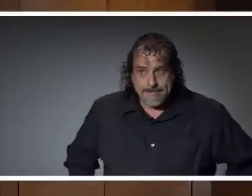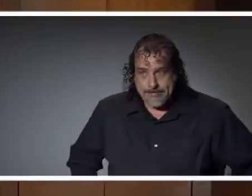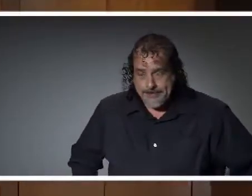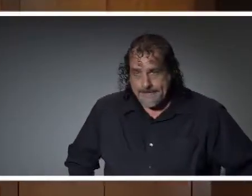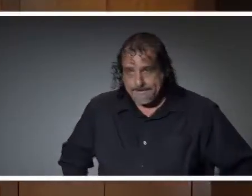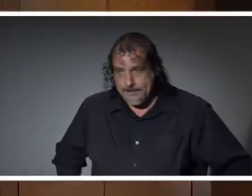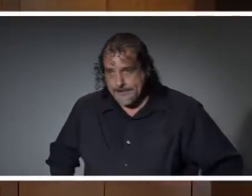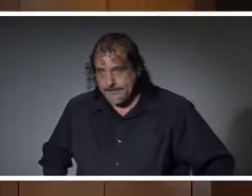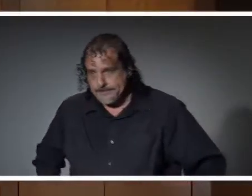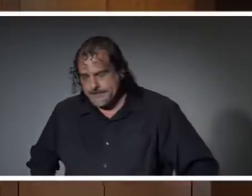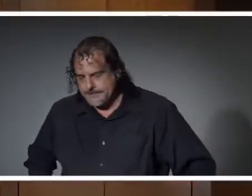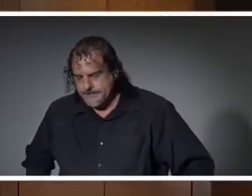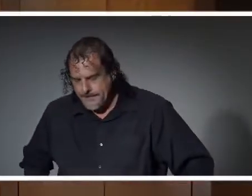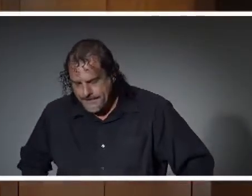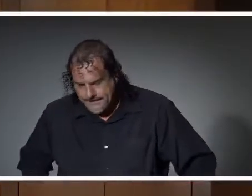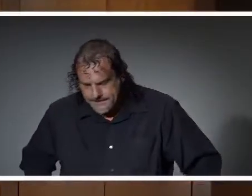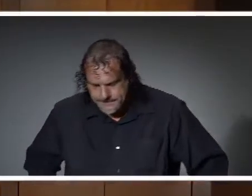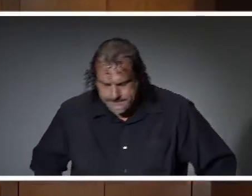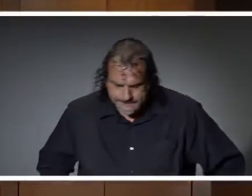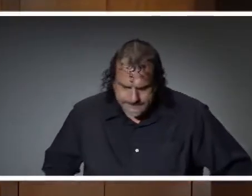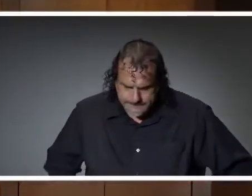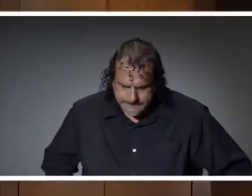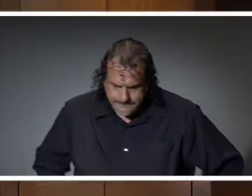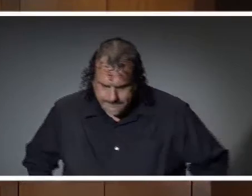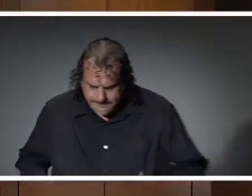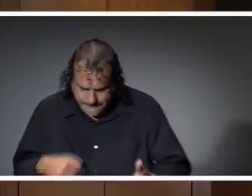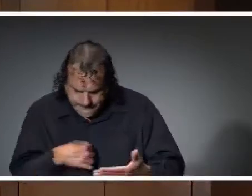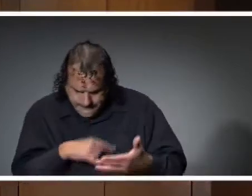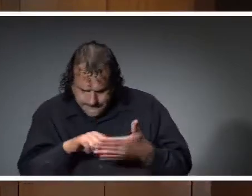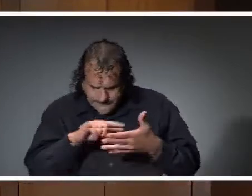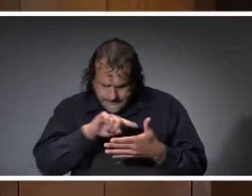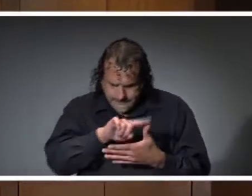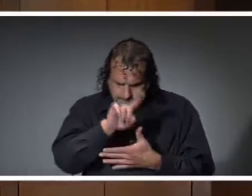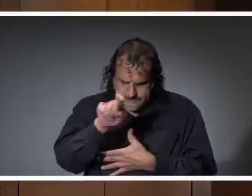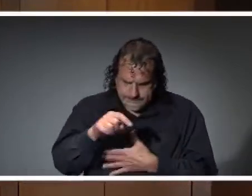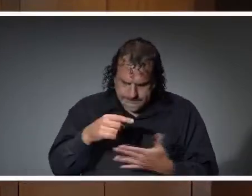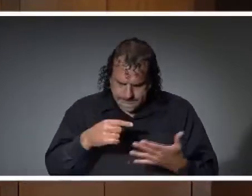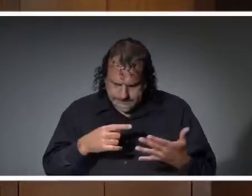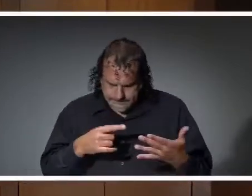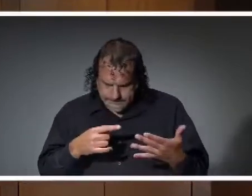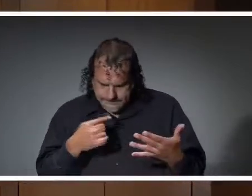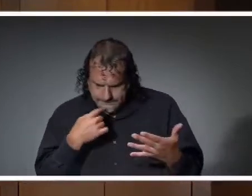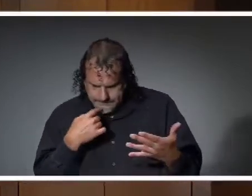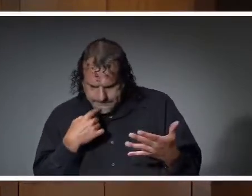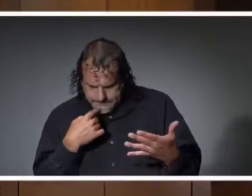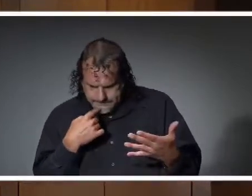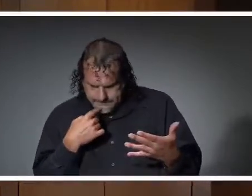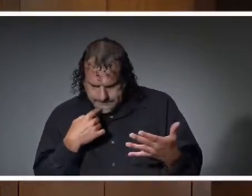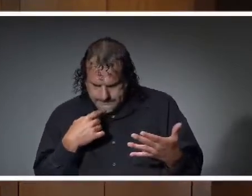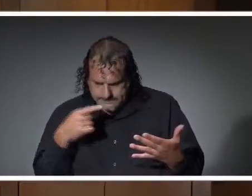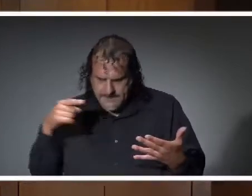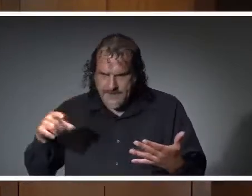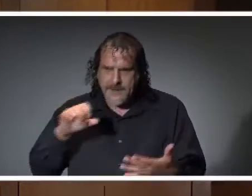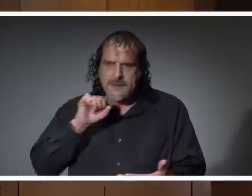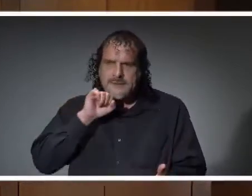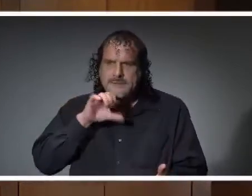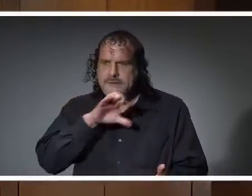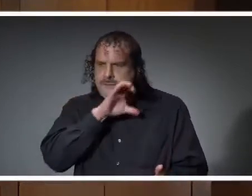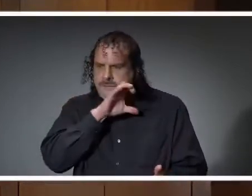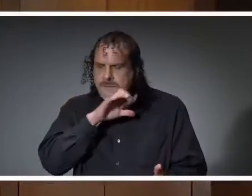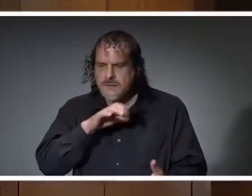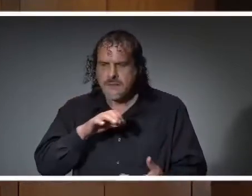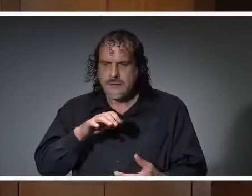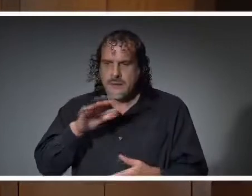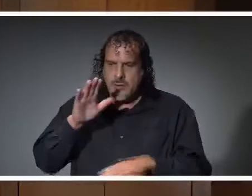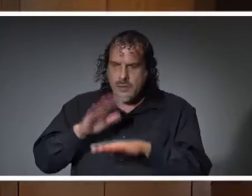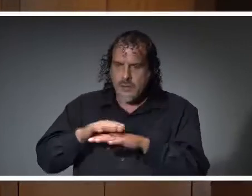Yes, ma'am. Governor, we had gotten a question from a viewer. They're a senior citizen, they're on